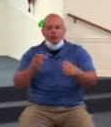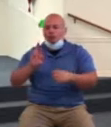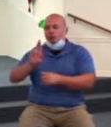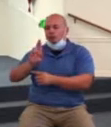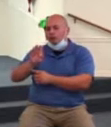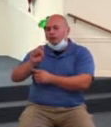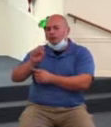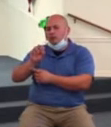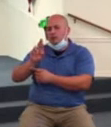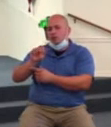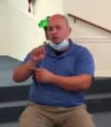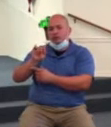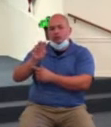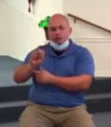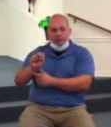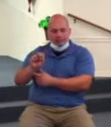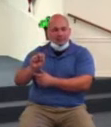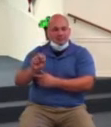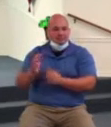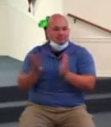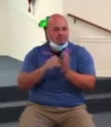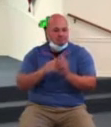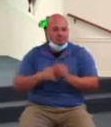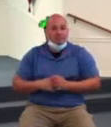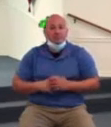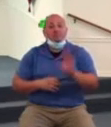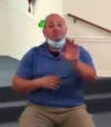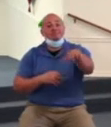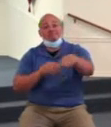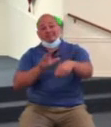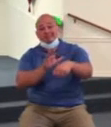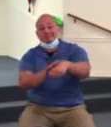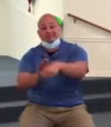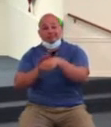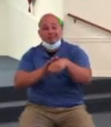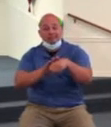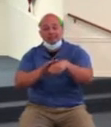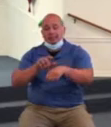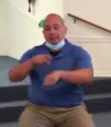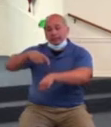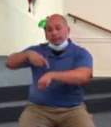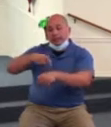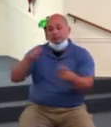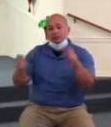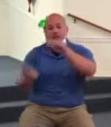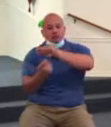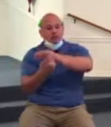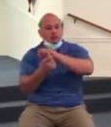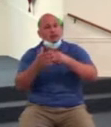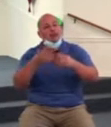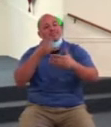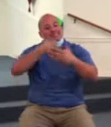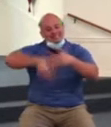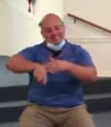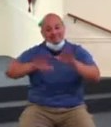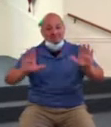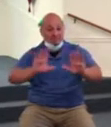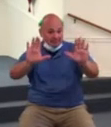didn't think to mention it earlier, time change is next Sunday, so remember to reset your clocks next Saturday night,